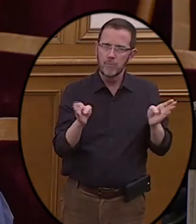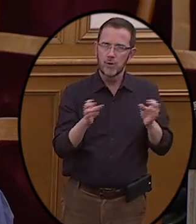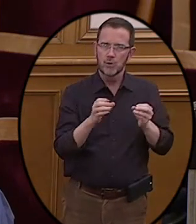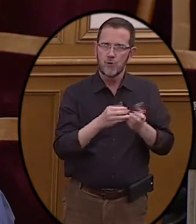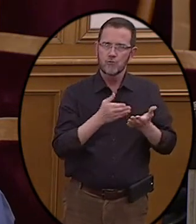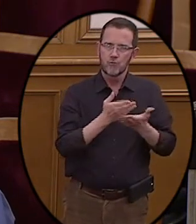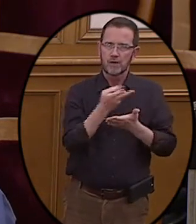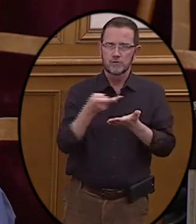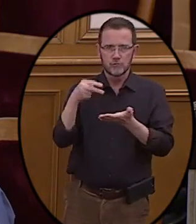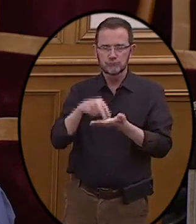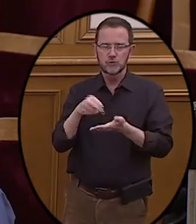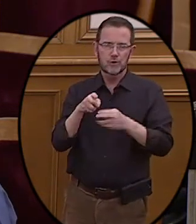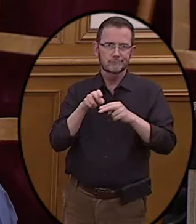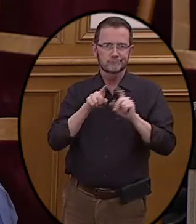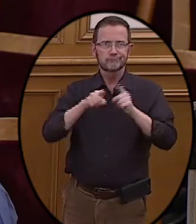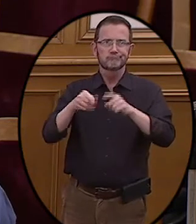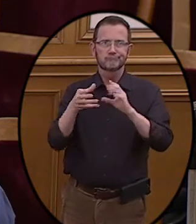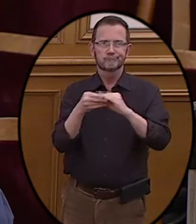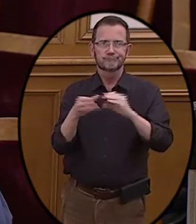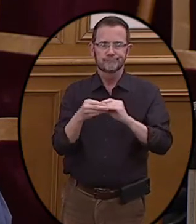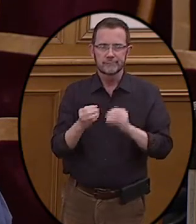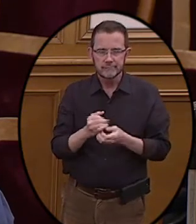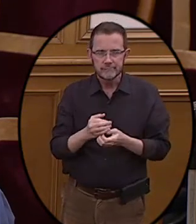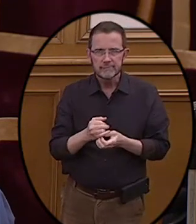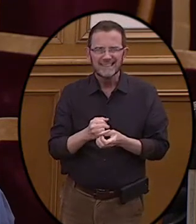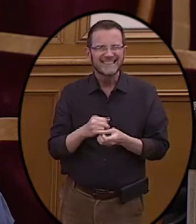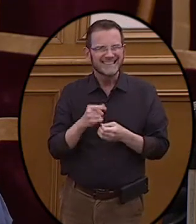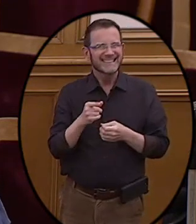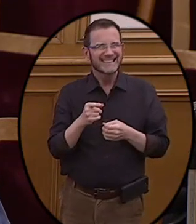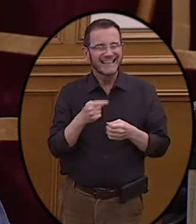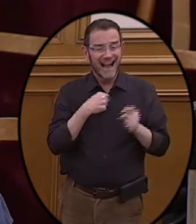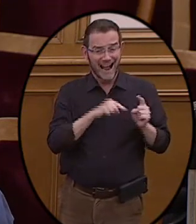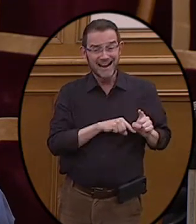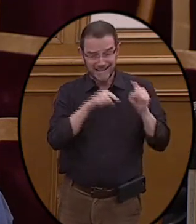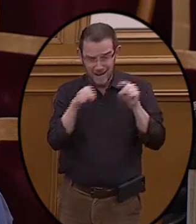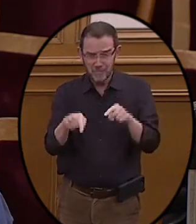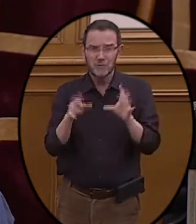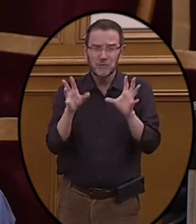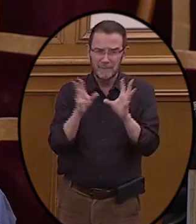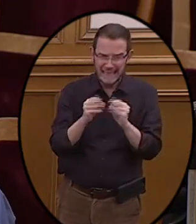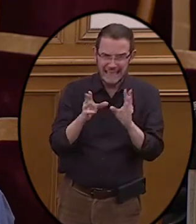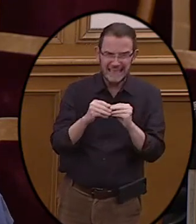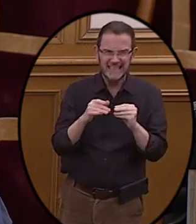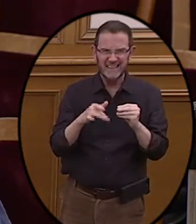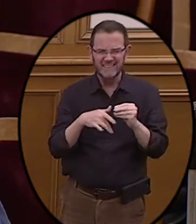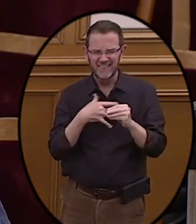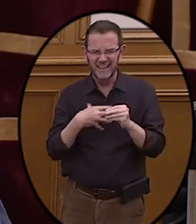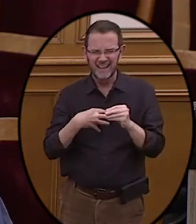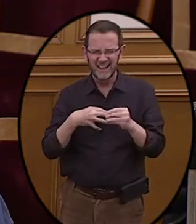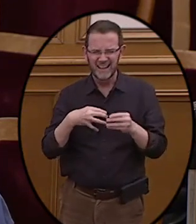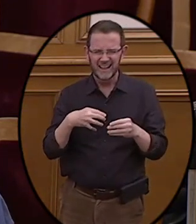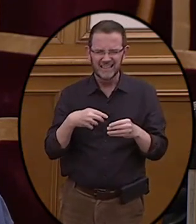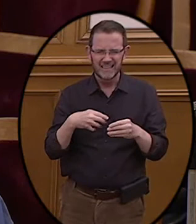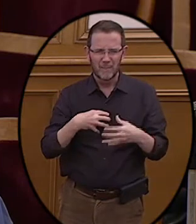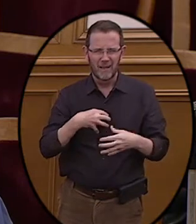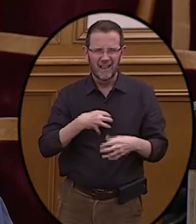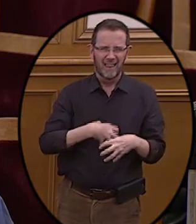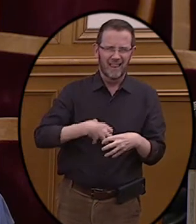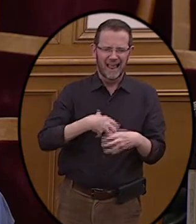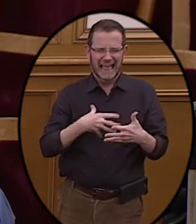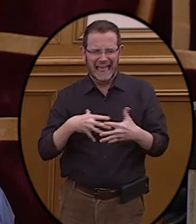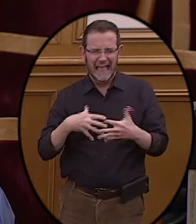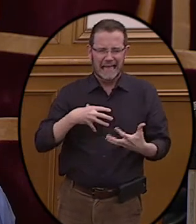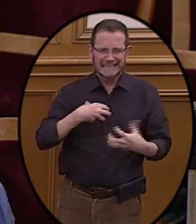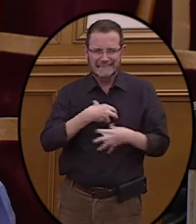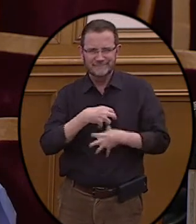I find myself in this weird position when I come here to these meetings that I love a lot of the work that this Mayor's Office on Disability does and the council